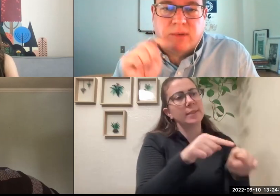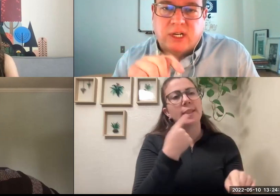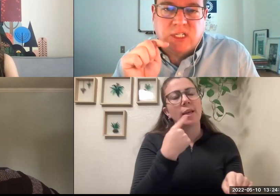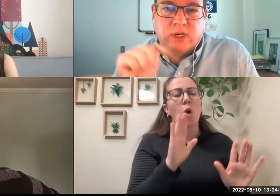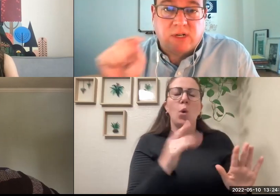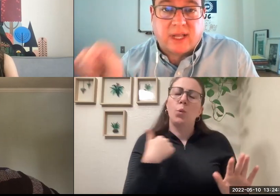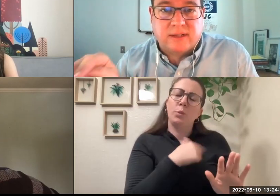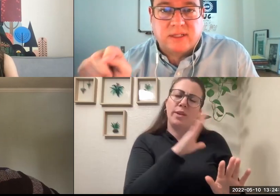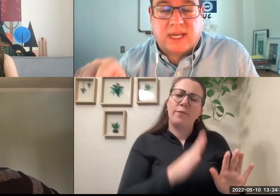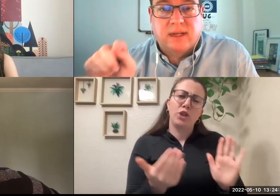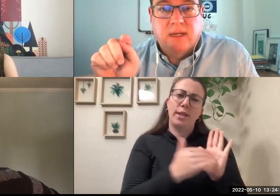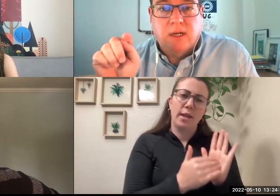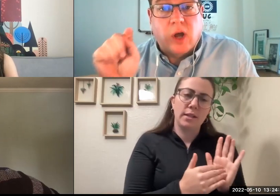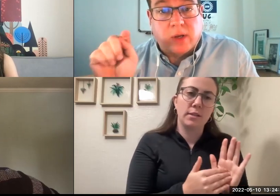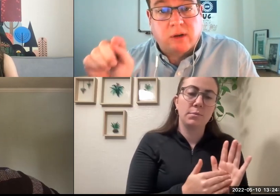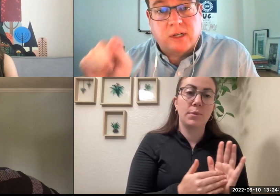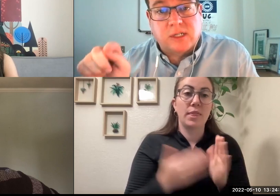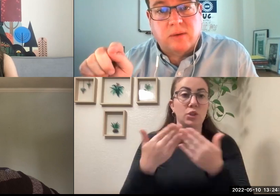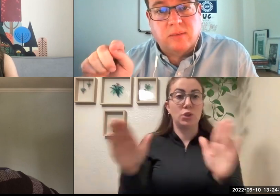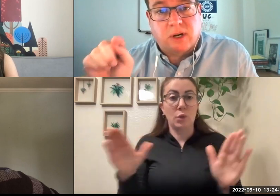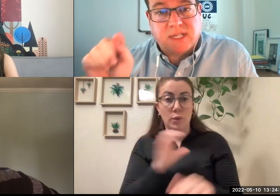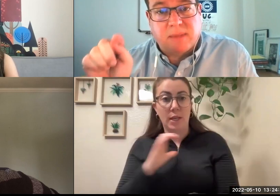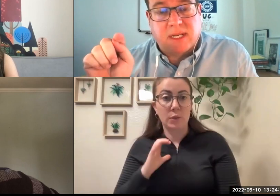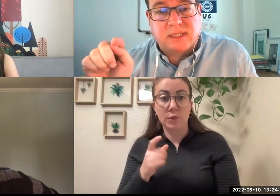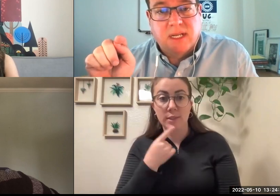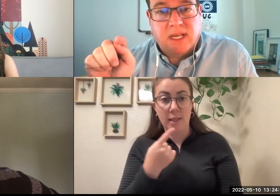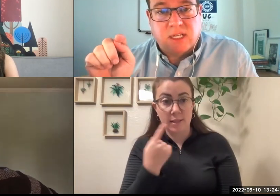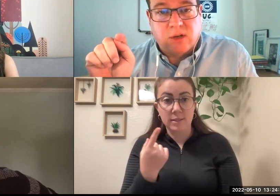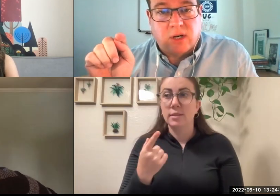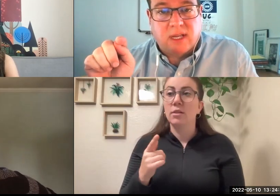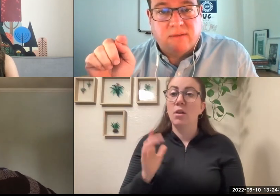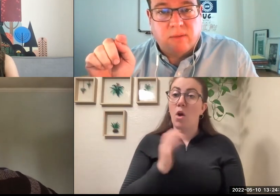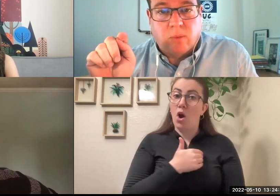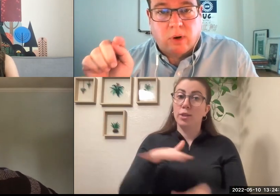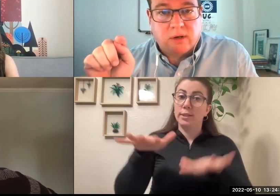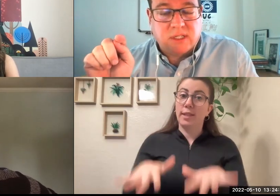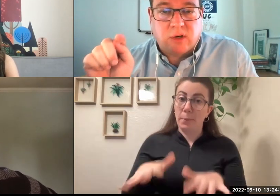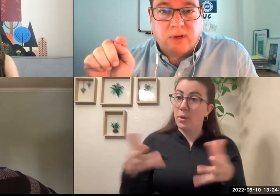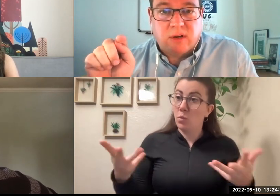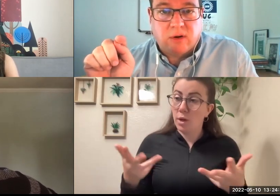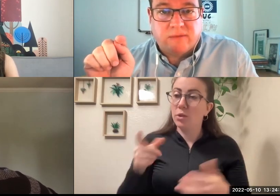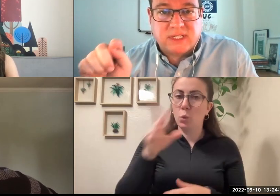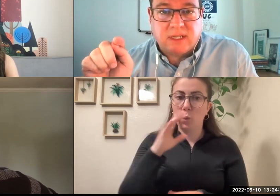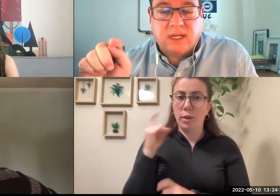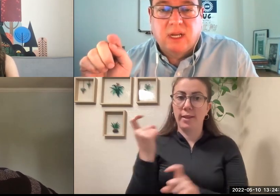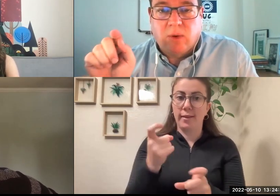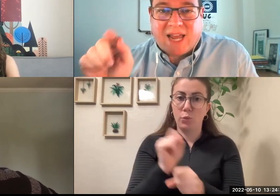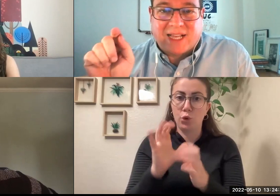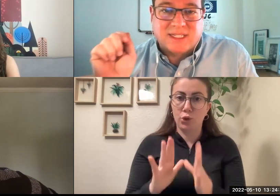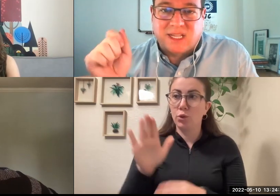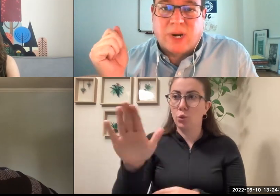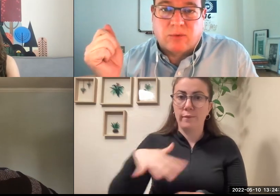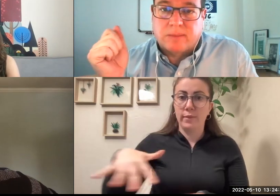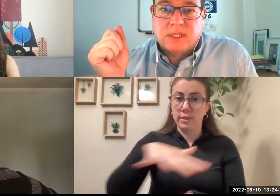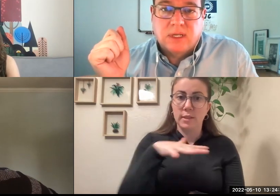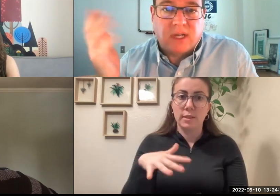the National Labor Relations Board General Counsel said, no, what you're going to do, what our settlement is that you're going to give workers in your facility, we get